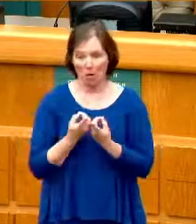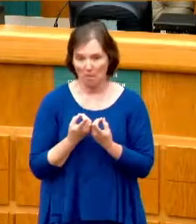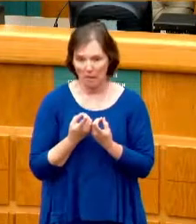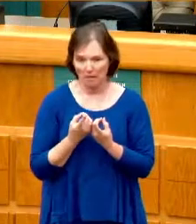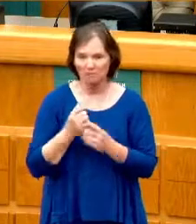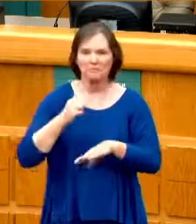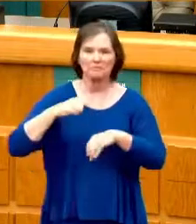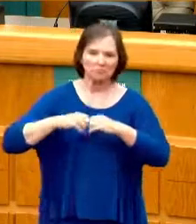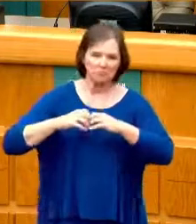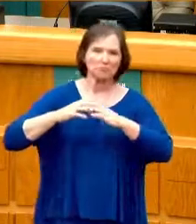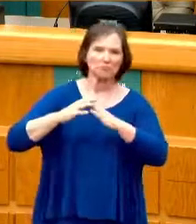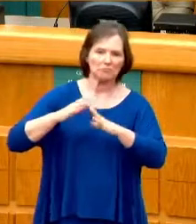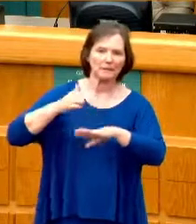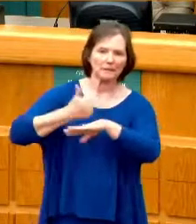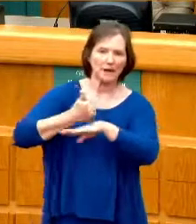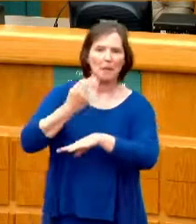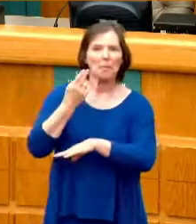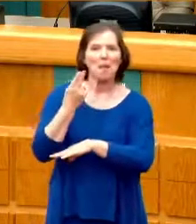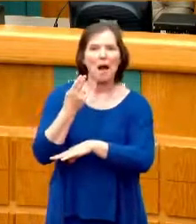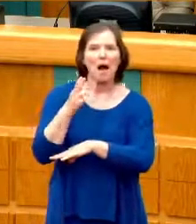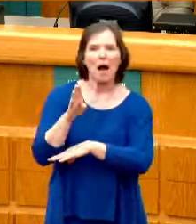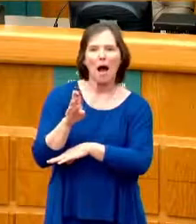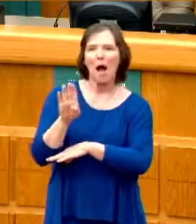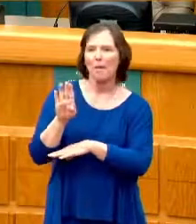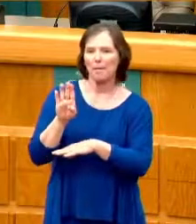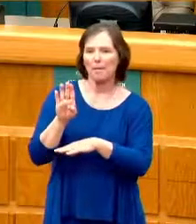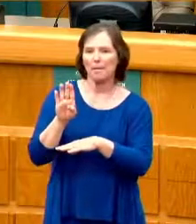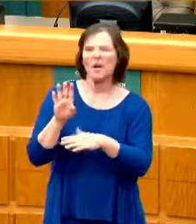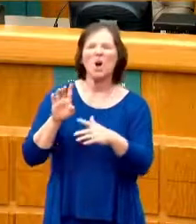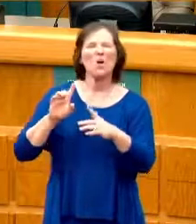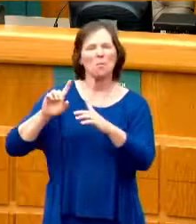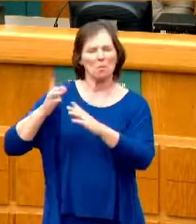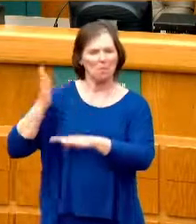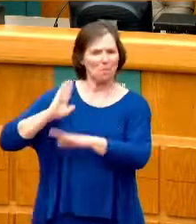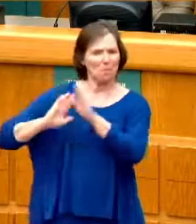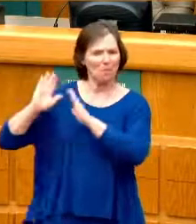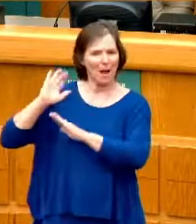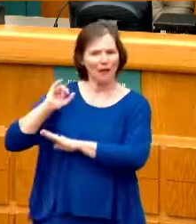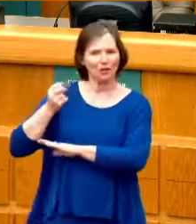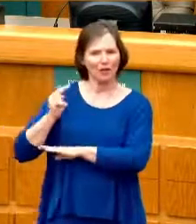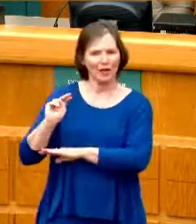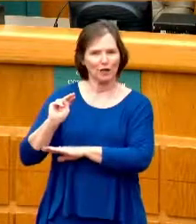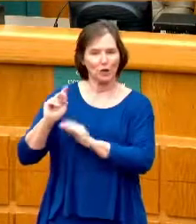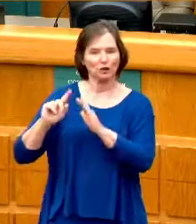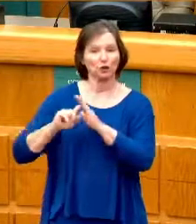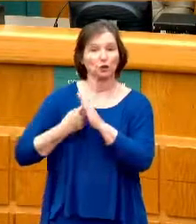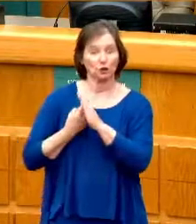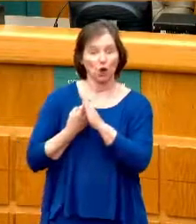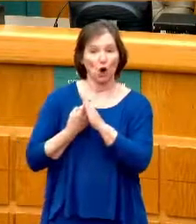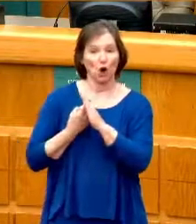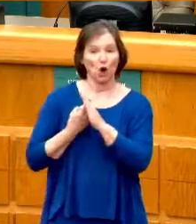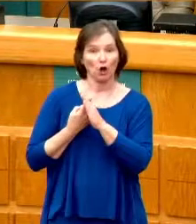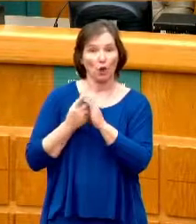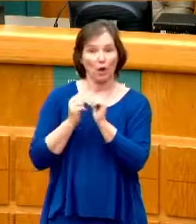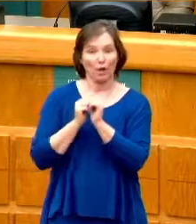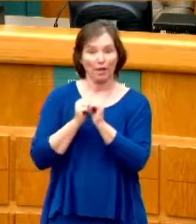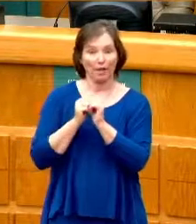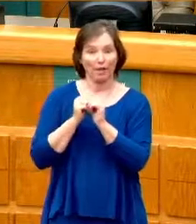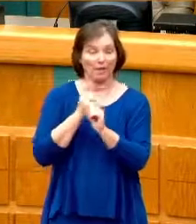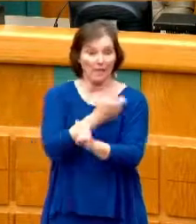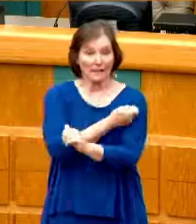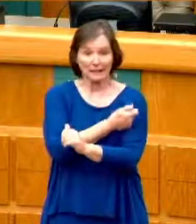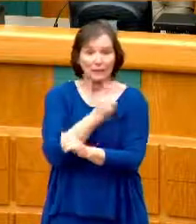in very limited supply, hubs were the very first and so often the only providers to get